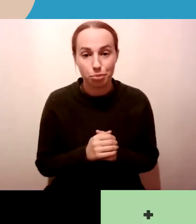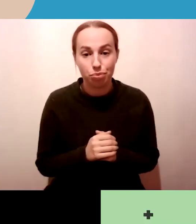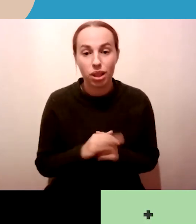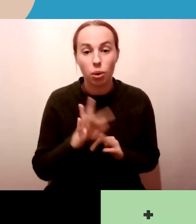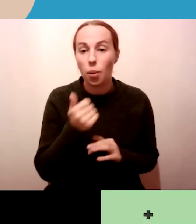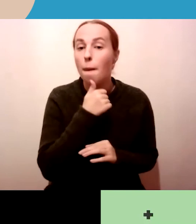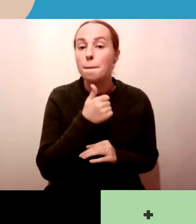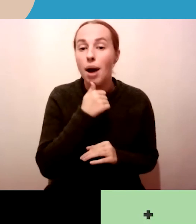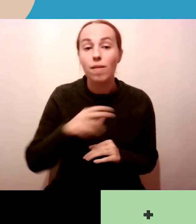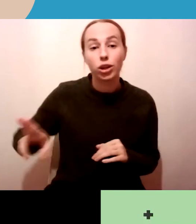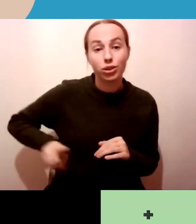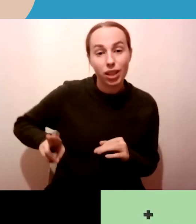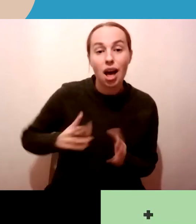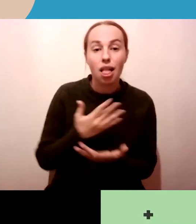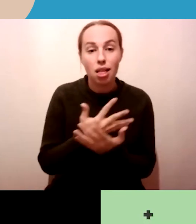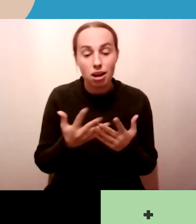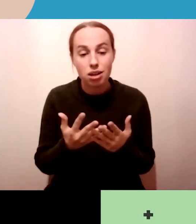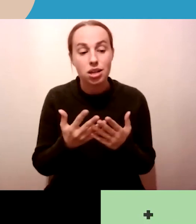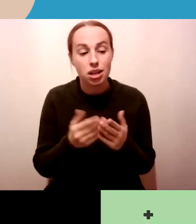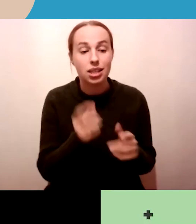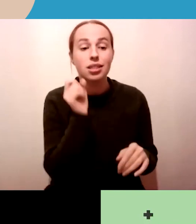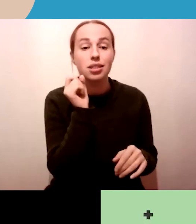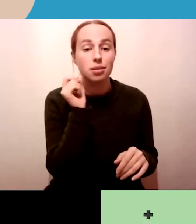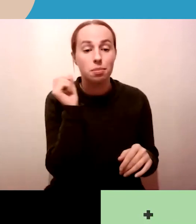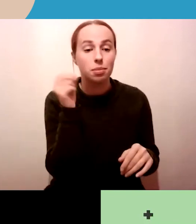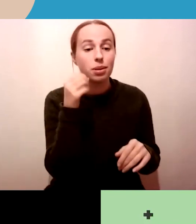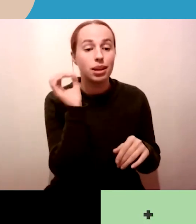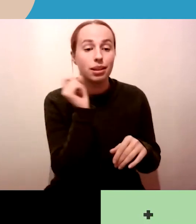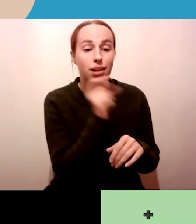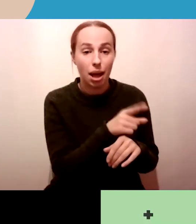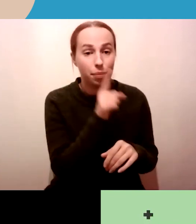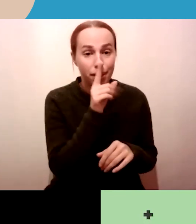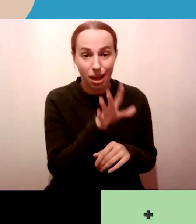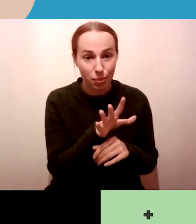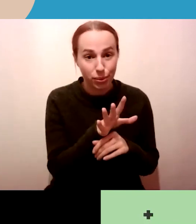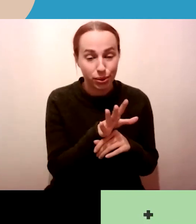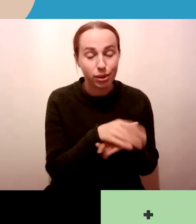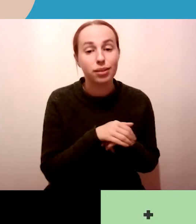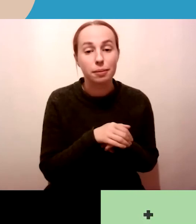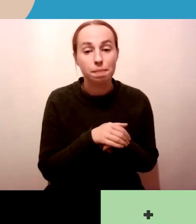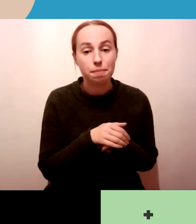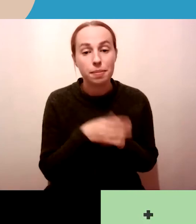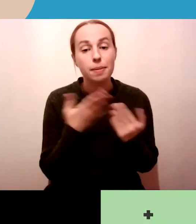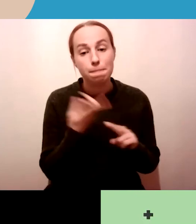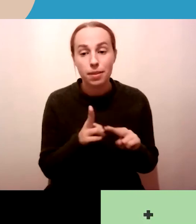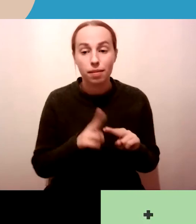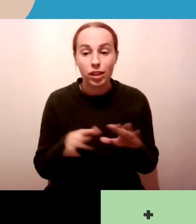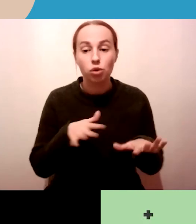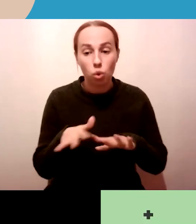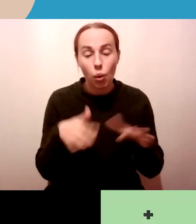qualification. However, if they are not supported by their management,